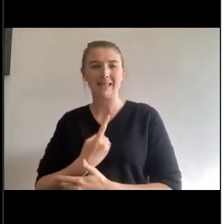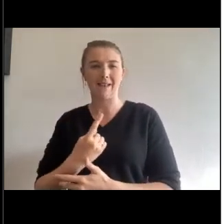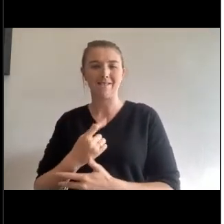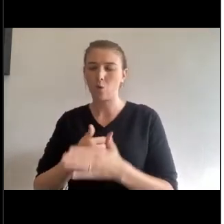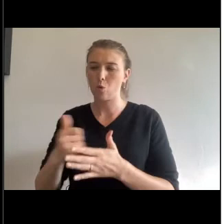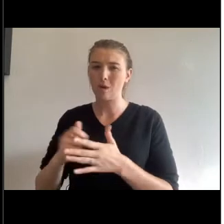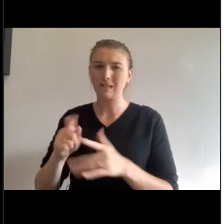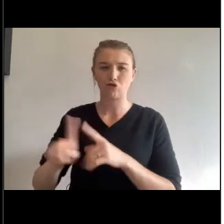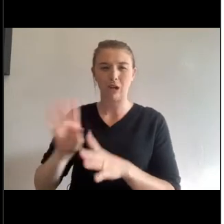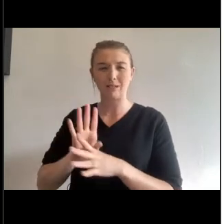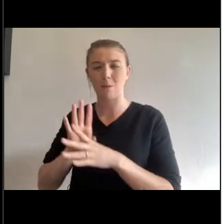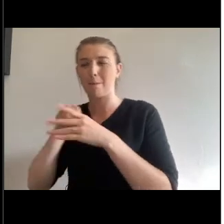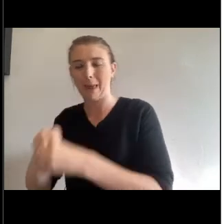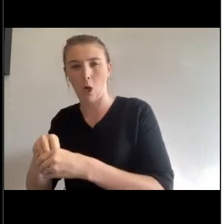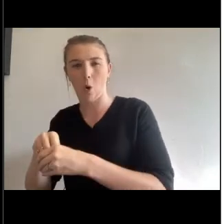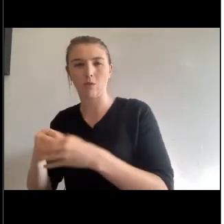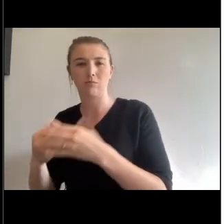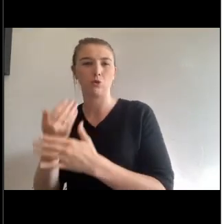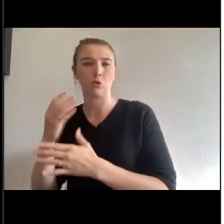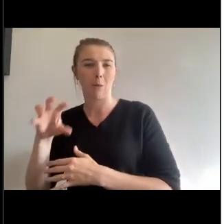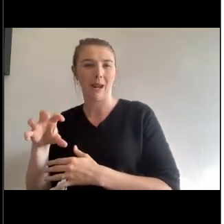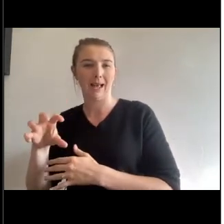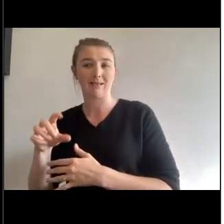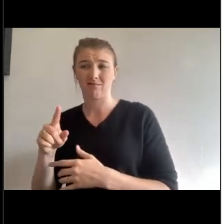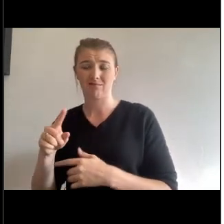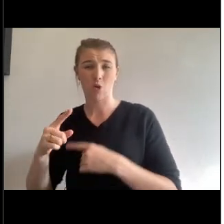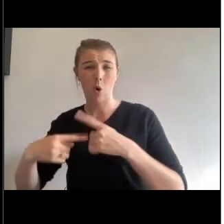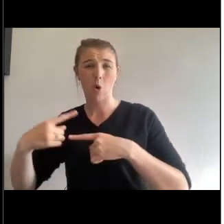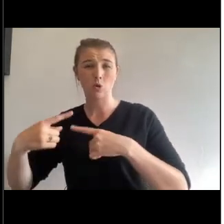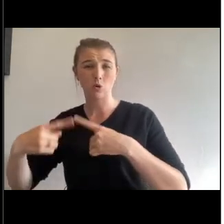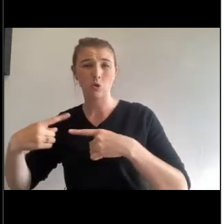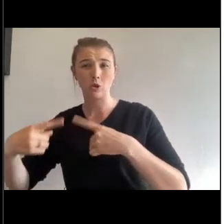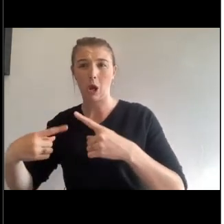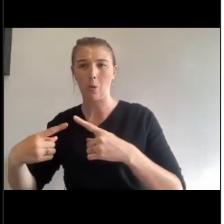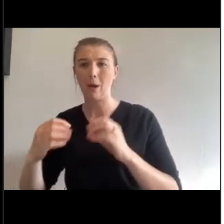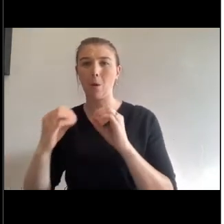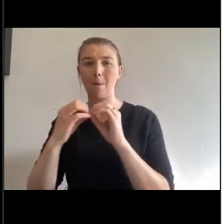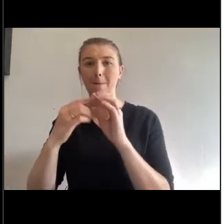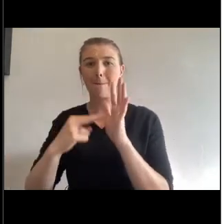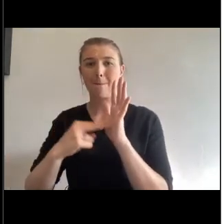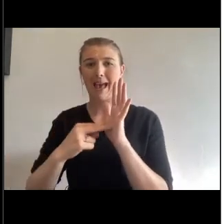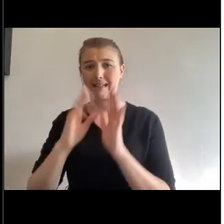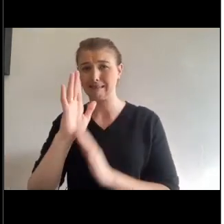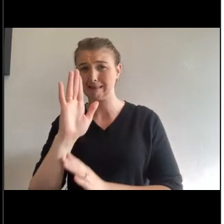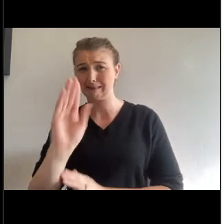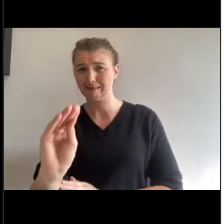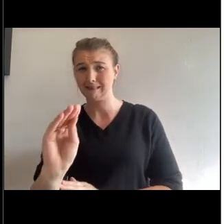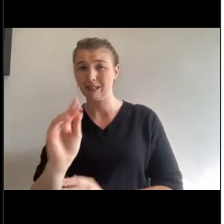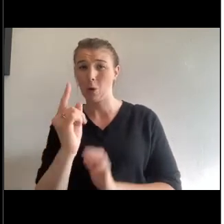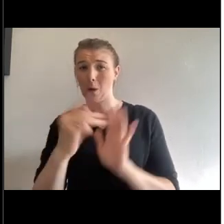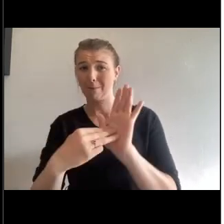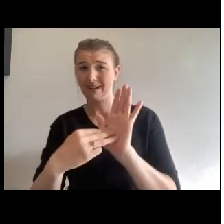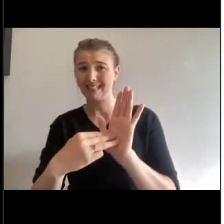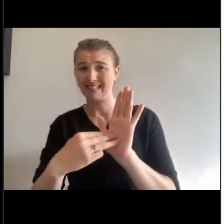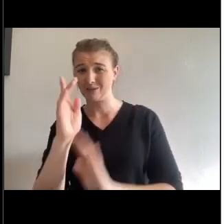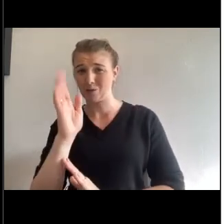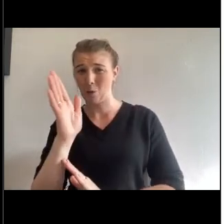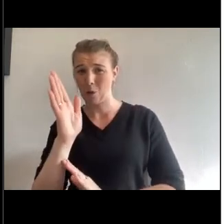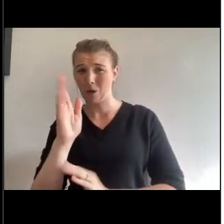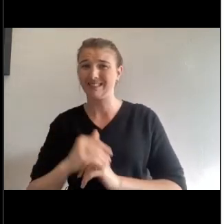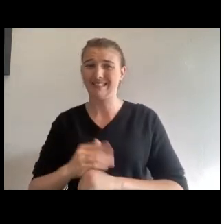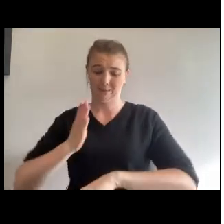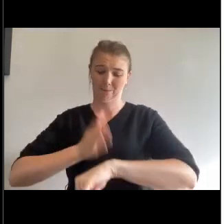is an ongoing process. So do not be afraid. Mahesh, just a quick 1-minute warning. I hate to interrupt your flow, but we do need to get time for